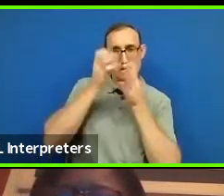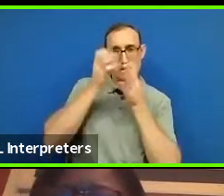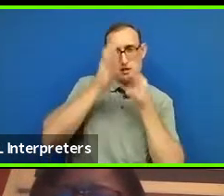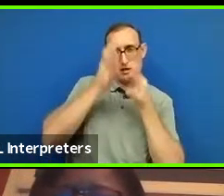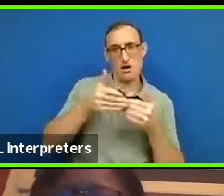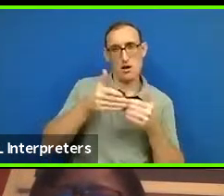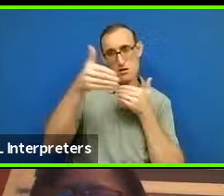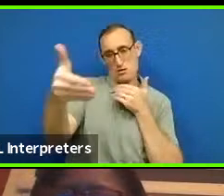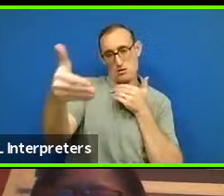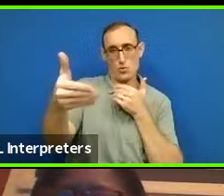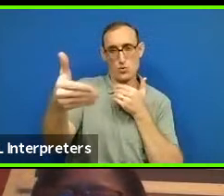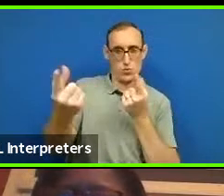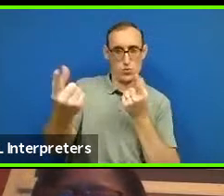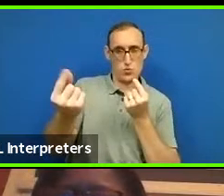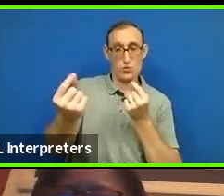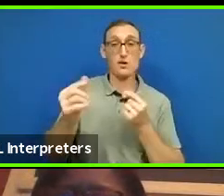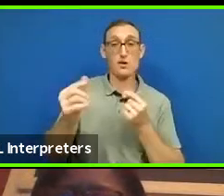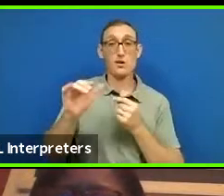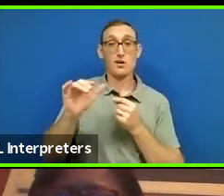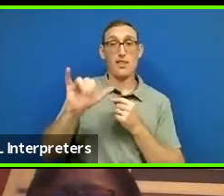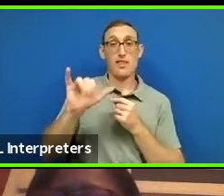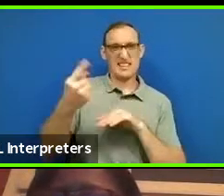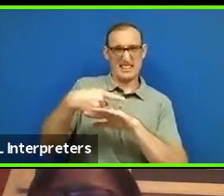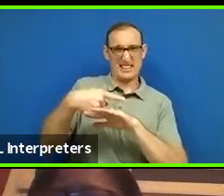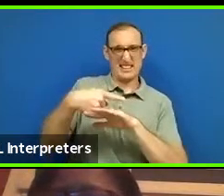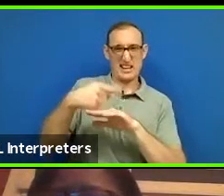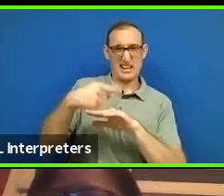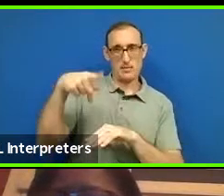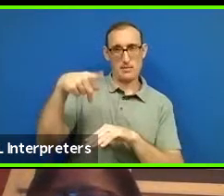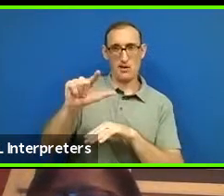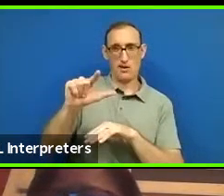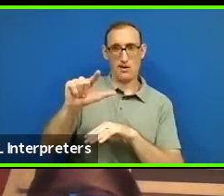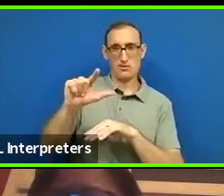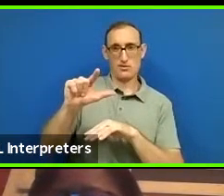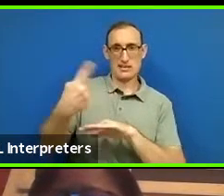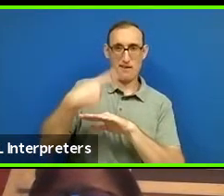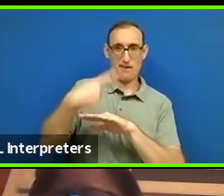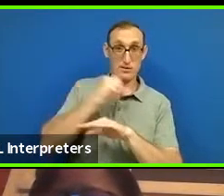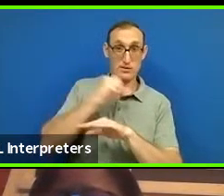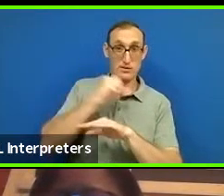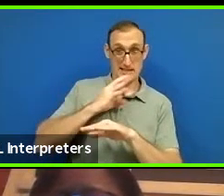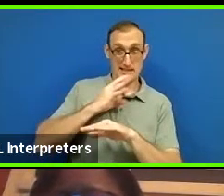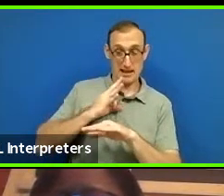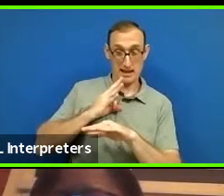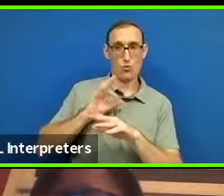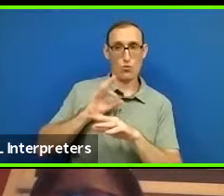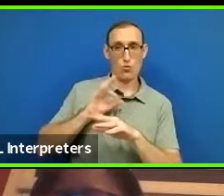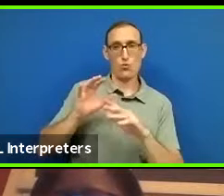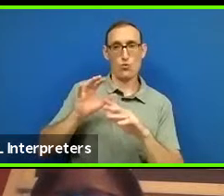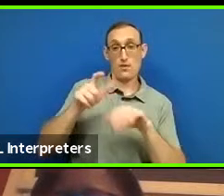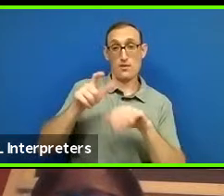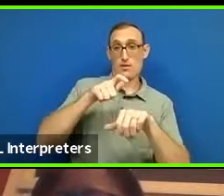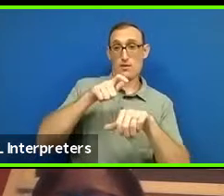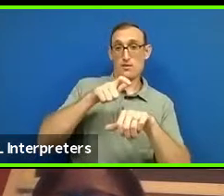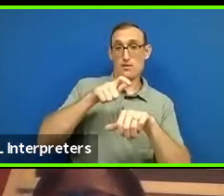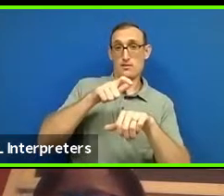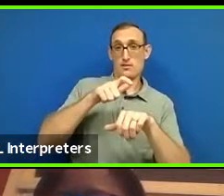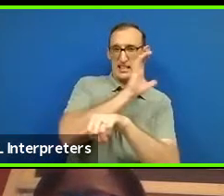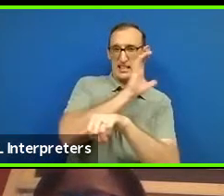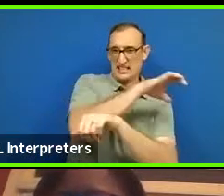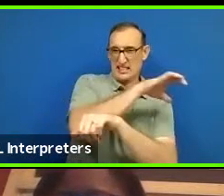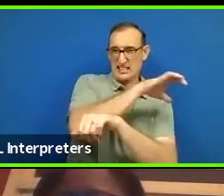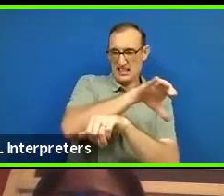It is a PL day for staff. And so we've extended the clinic hours just as an FYI, an extra hour in the afternoon